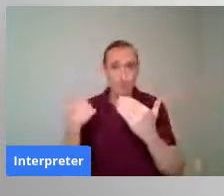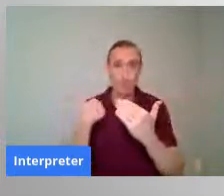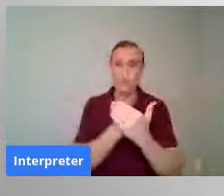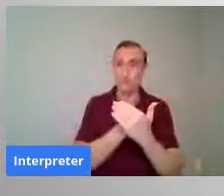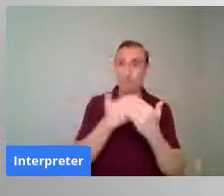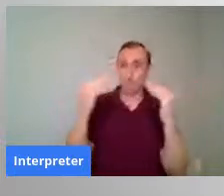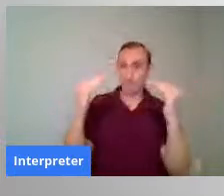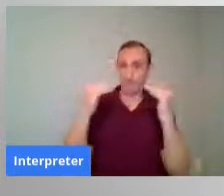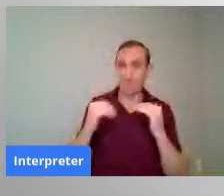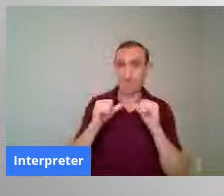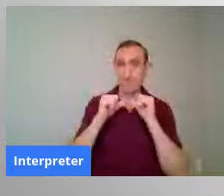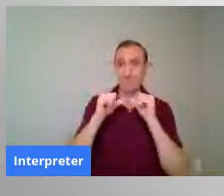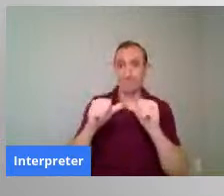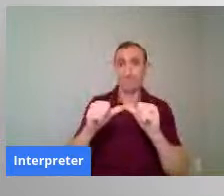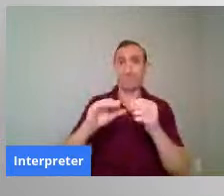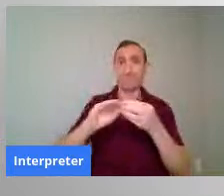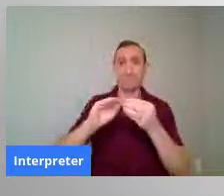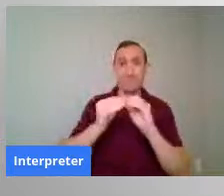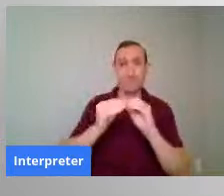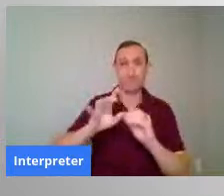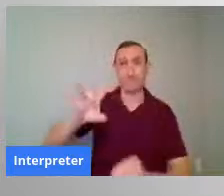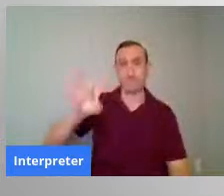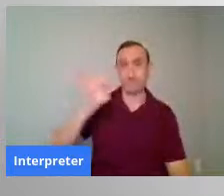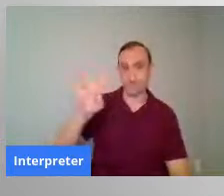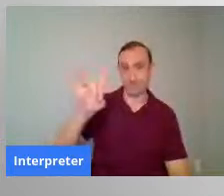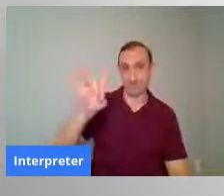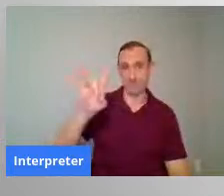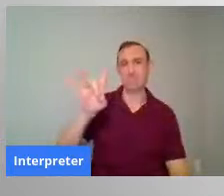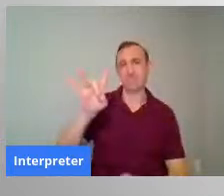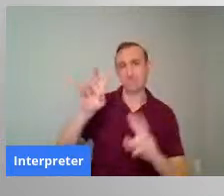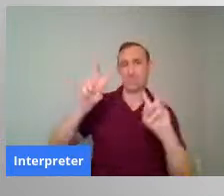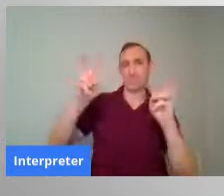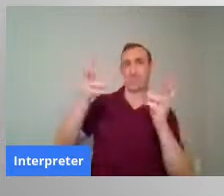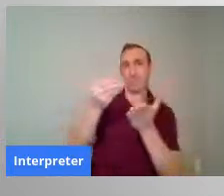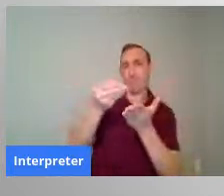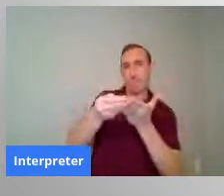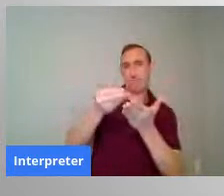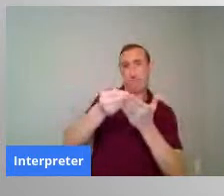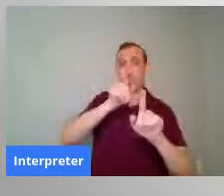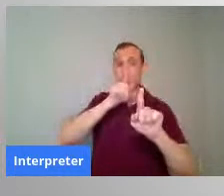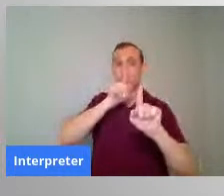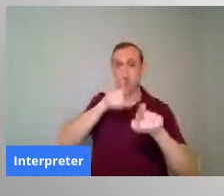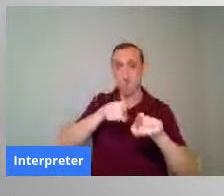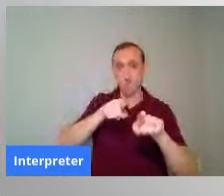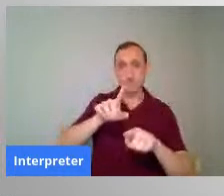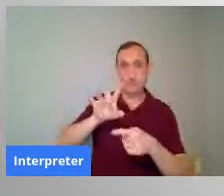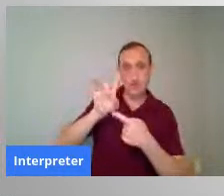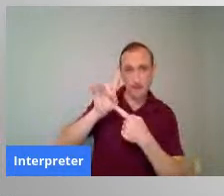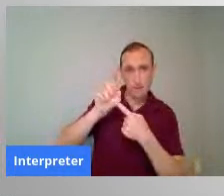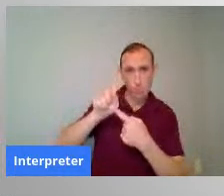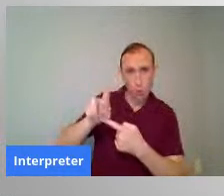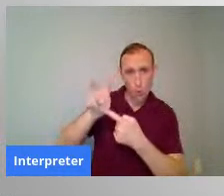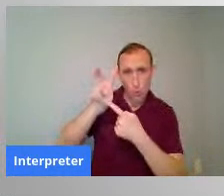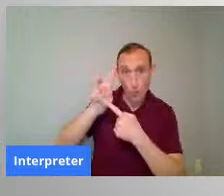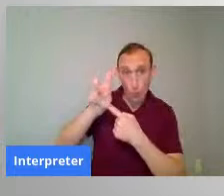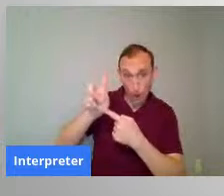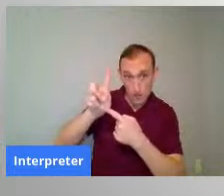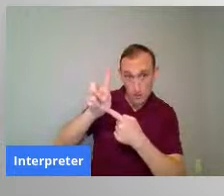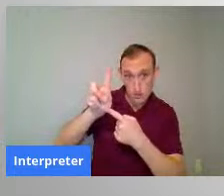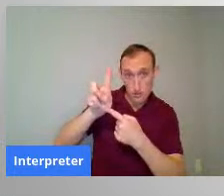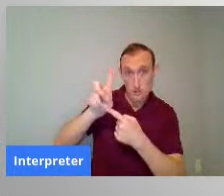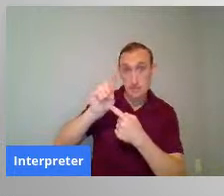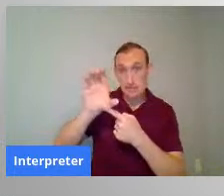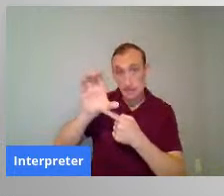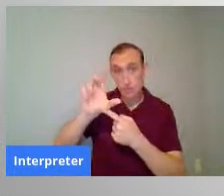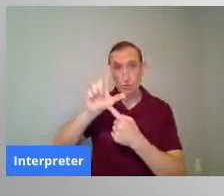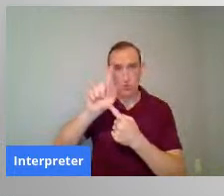forward with item number 8, which is our financial report. And 8.1 is our December 2020